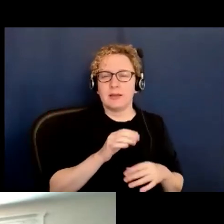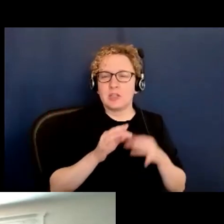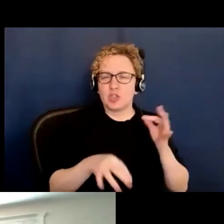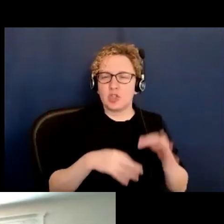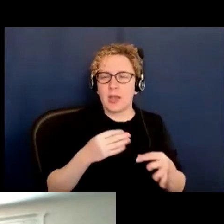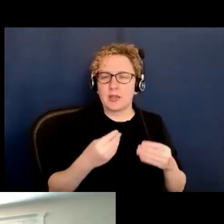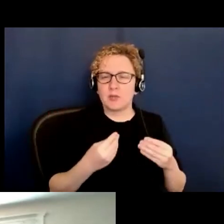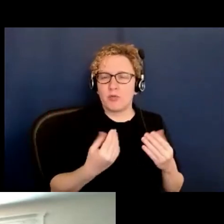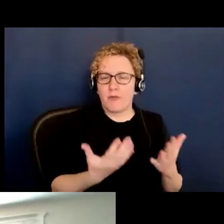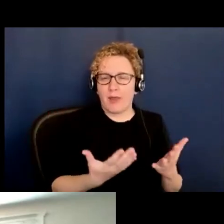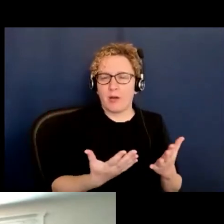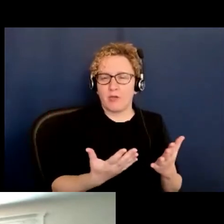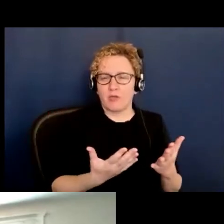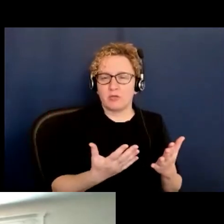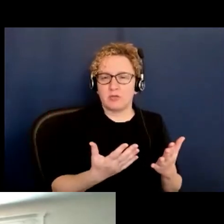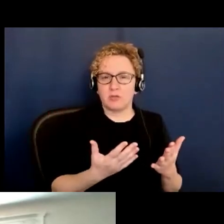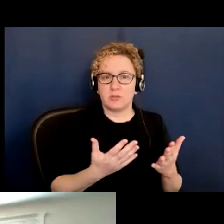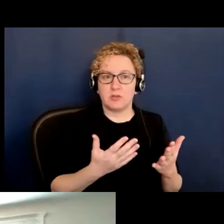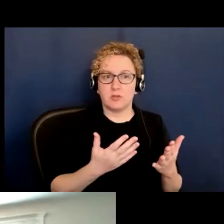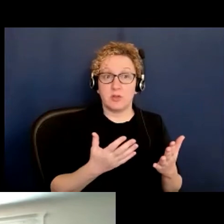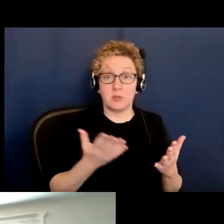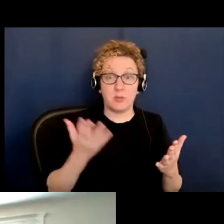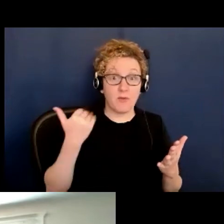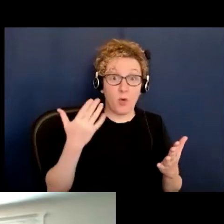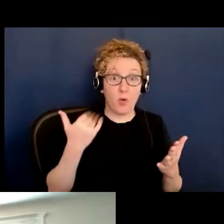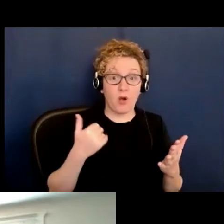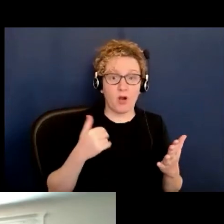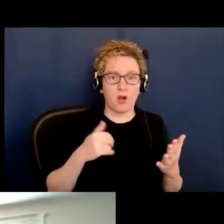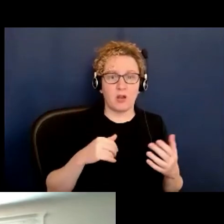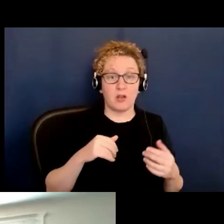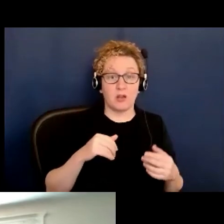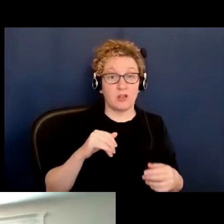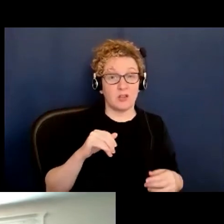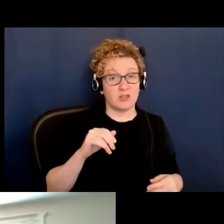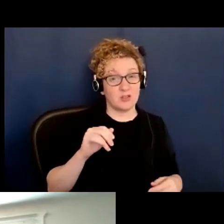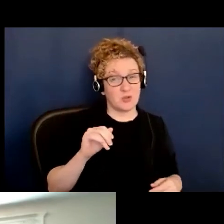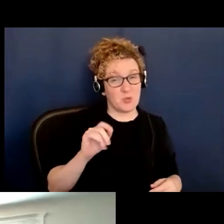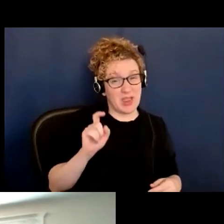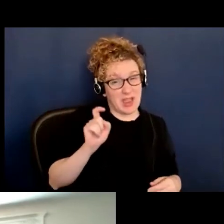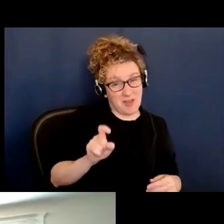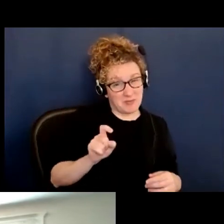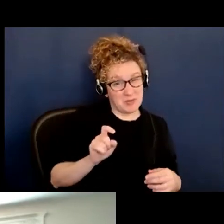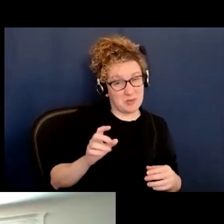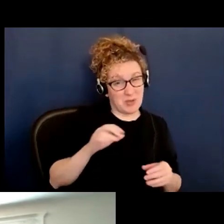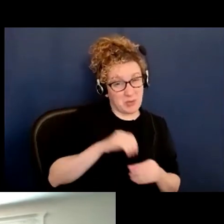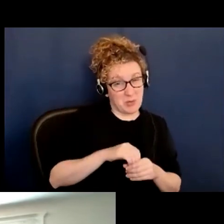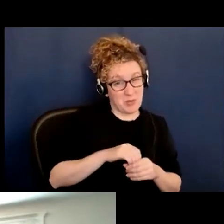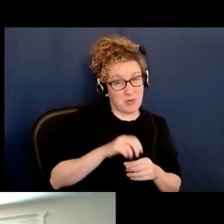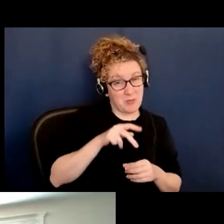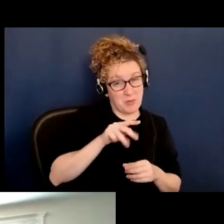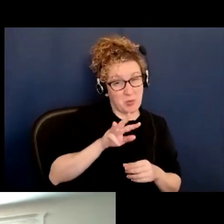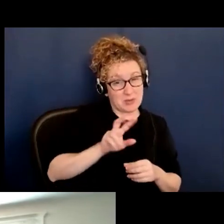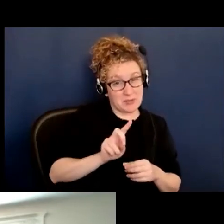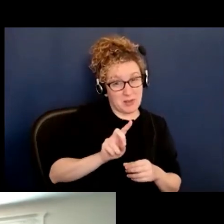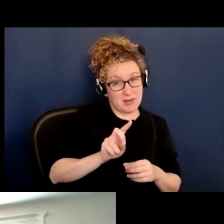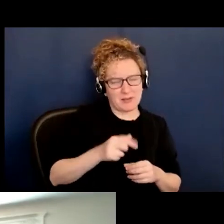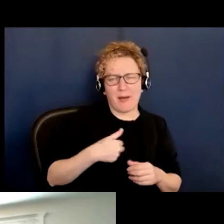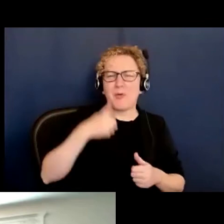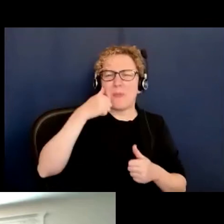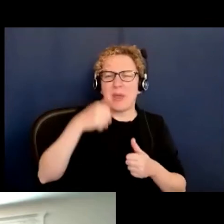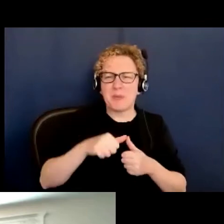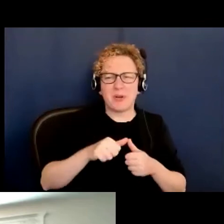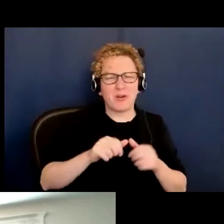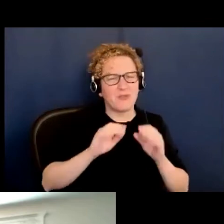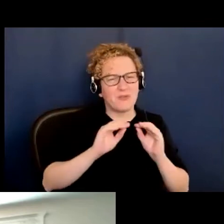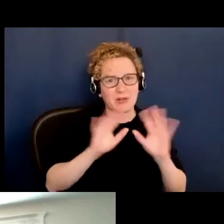providers moving from this question of if we have to include people with disabilities. I remember very vividly